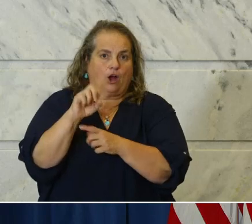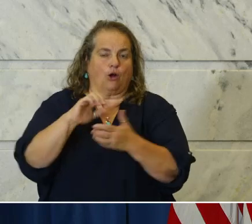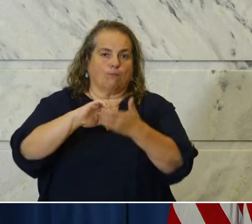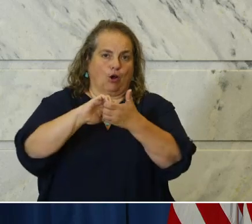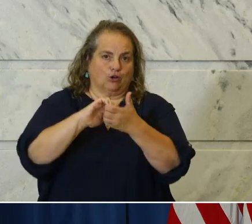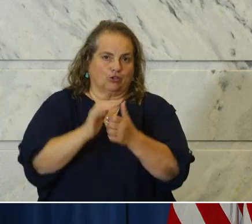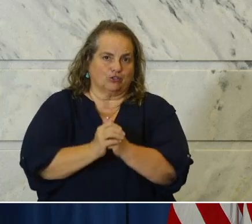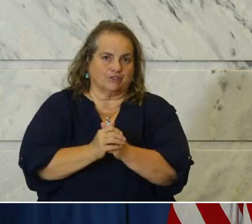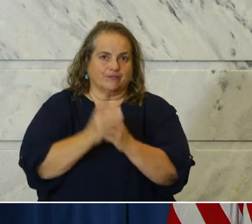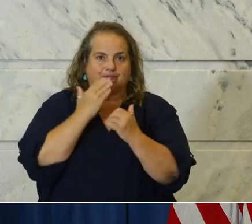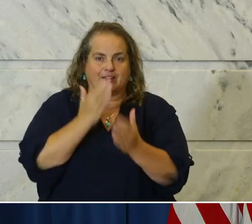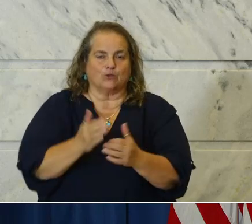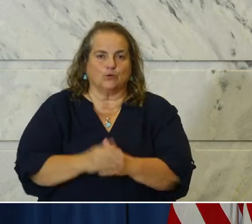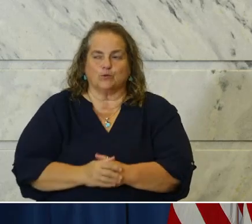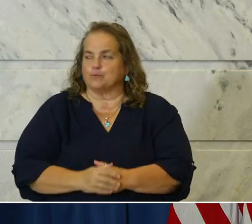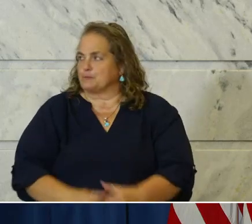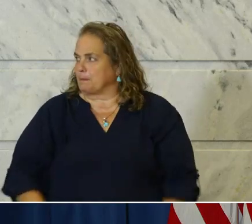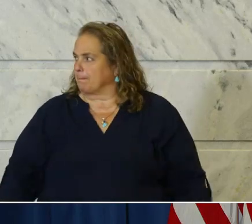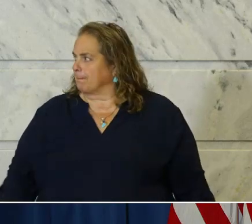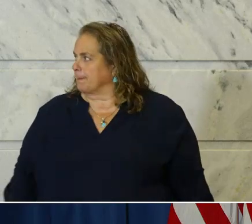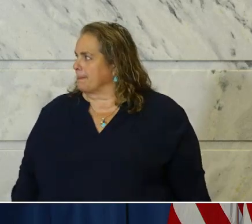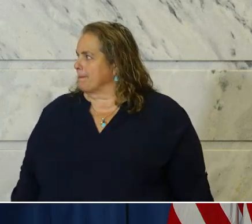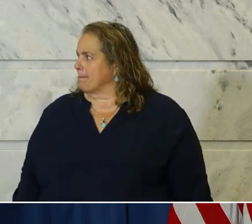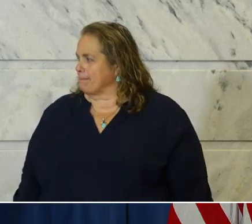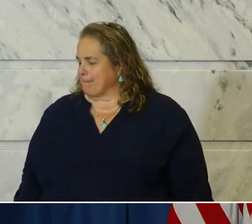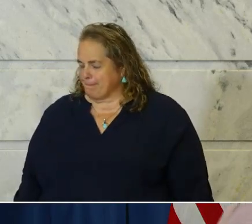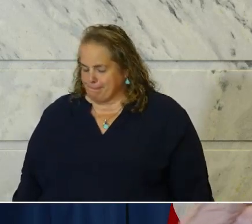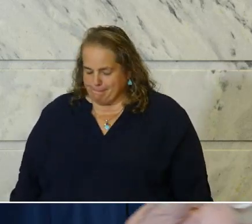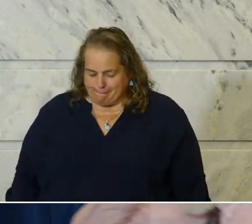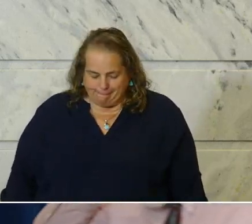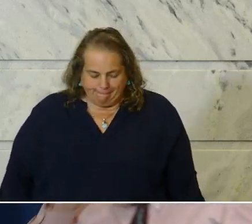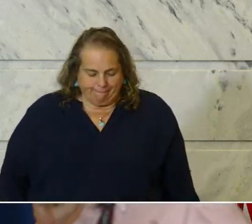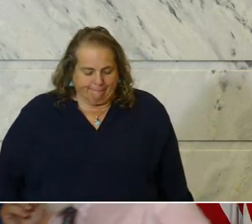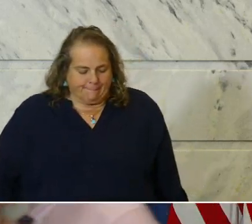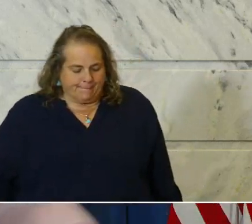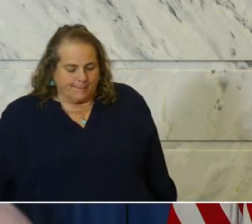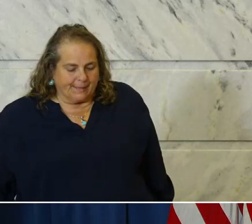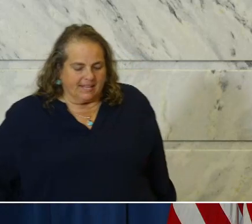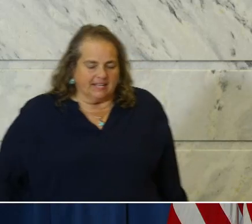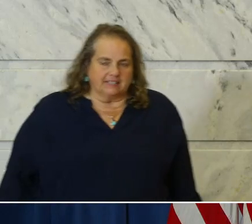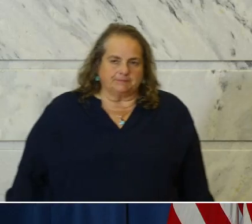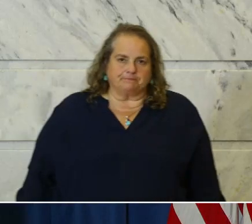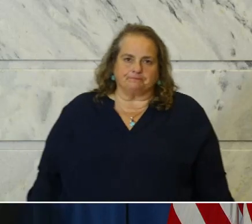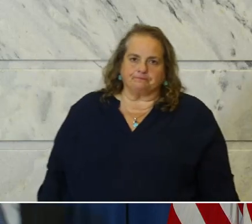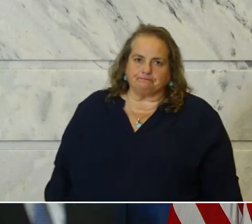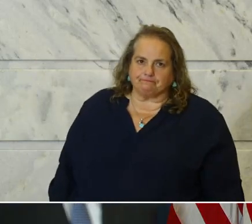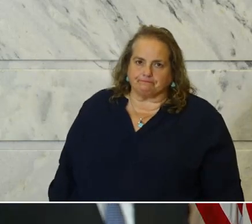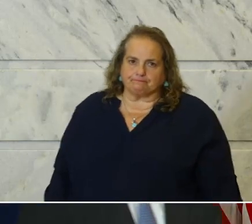Make sure I get that right.